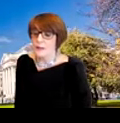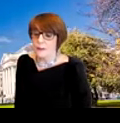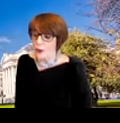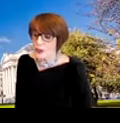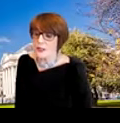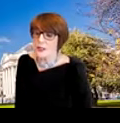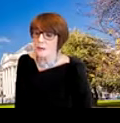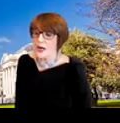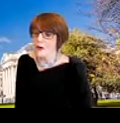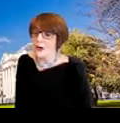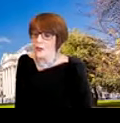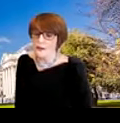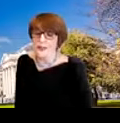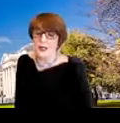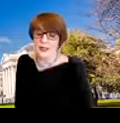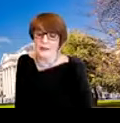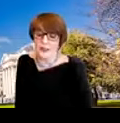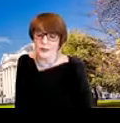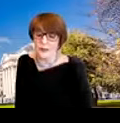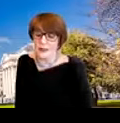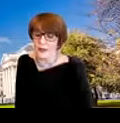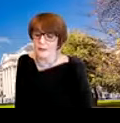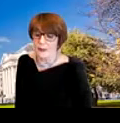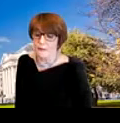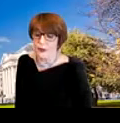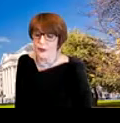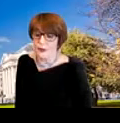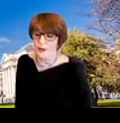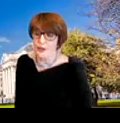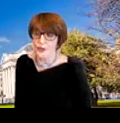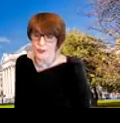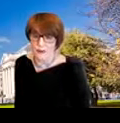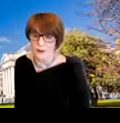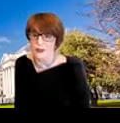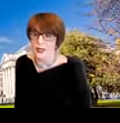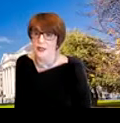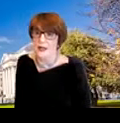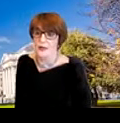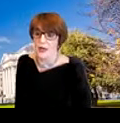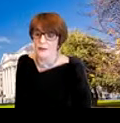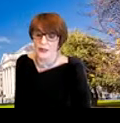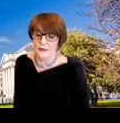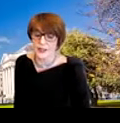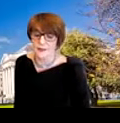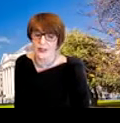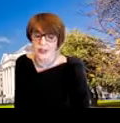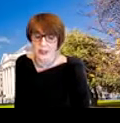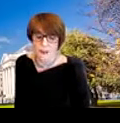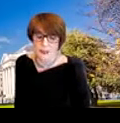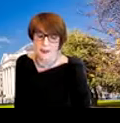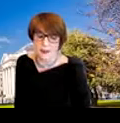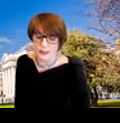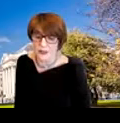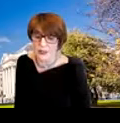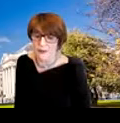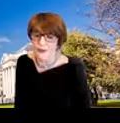The report is up now on our website, and that will be available for you now to download. And I know Gavin will have sent the link to